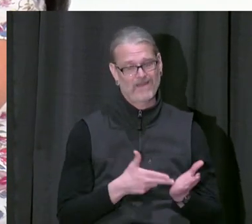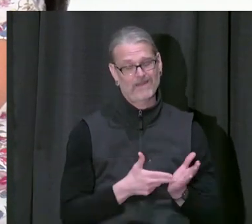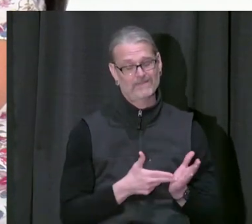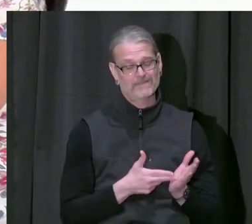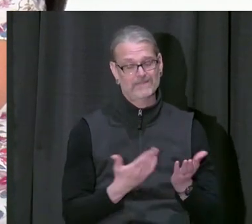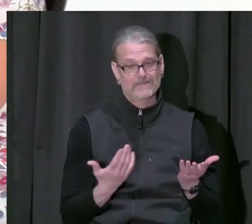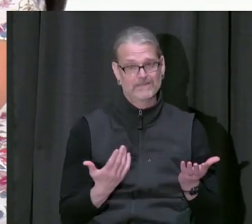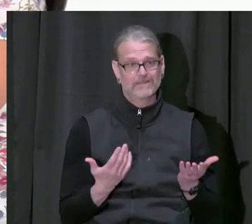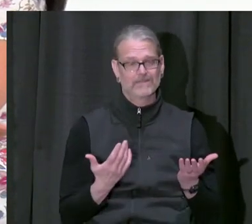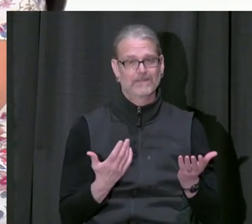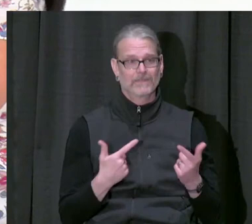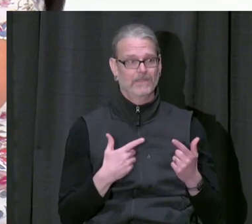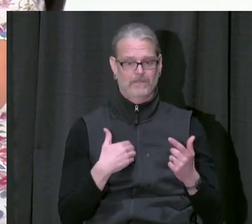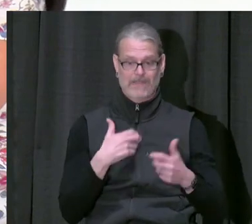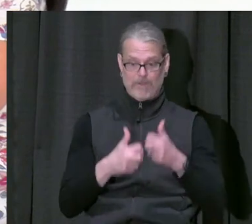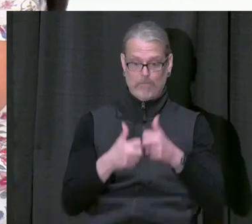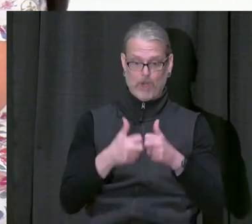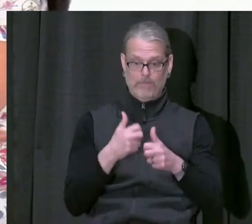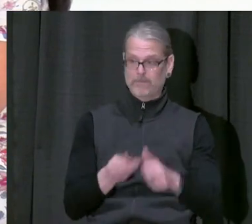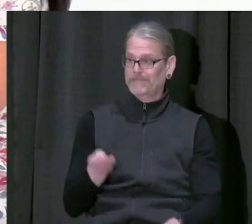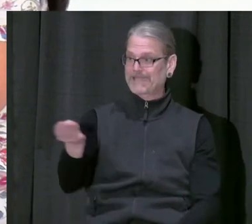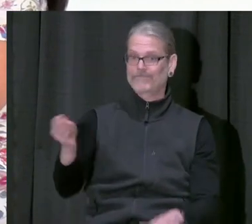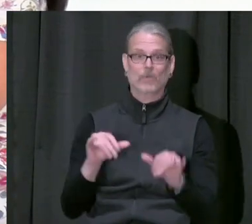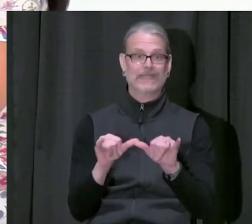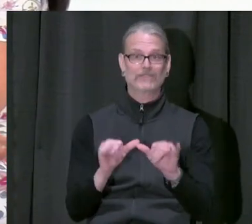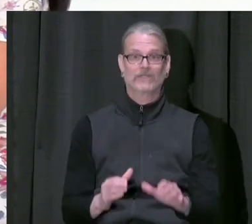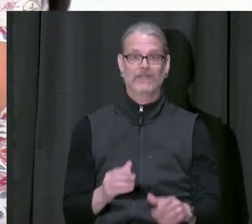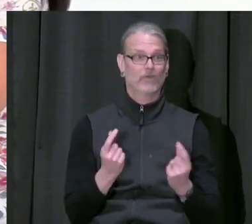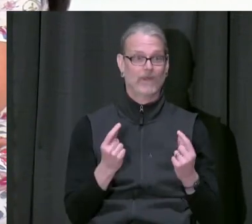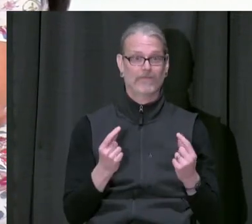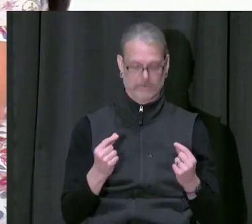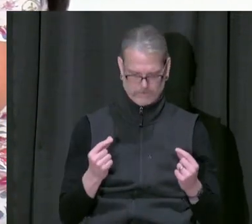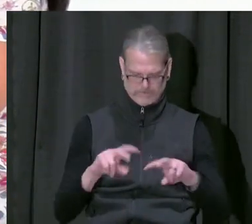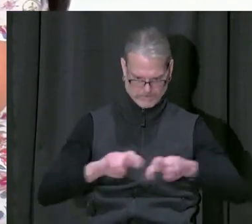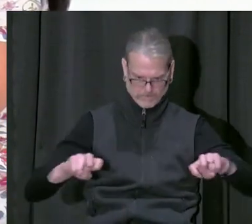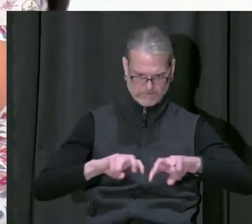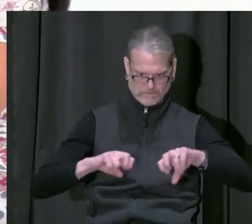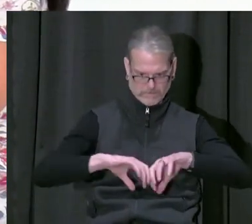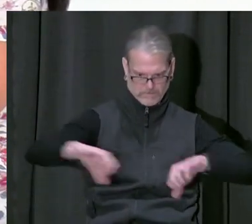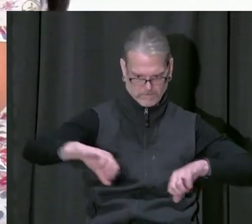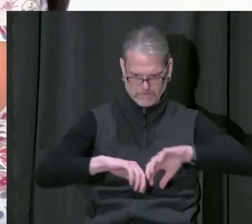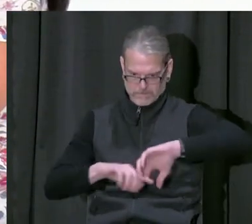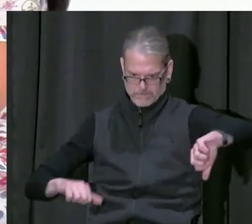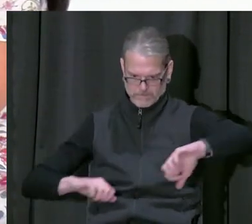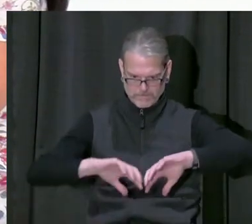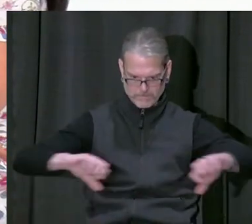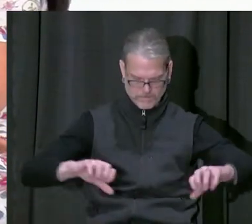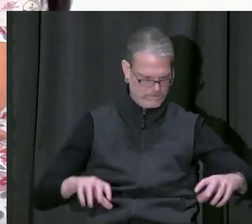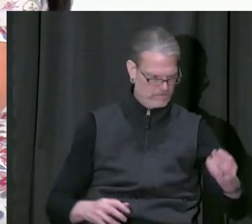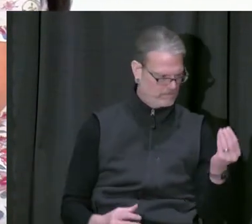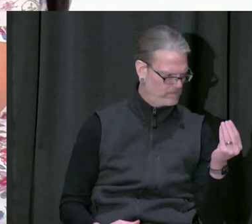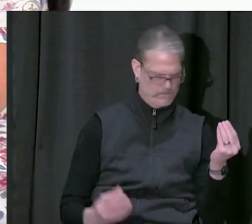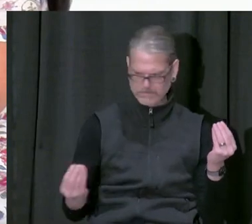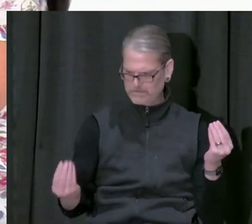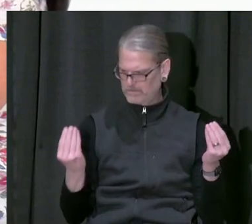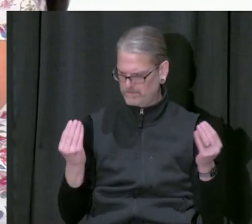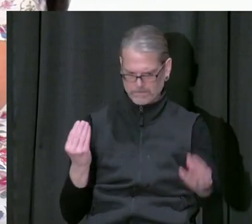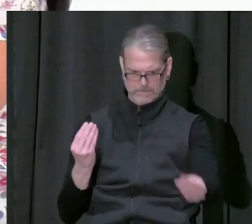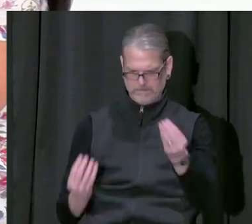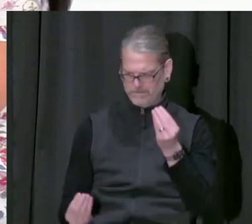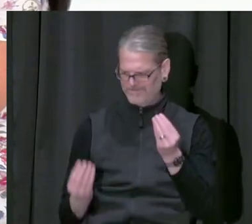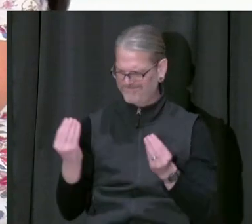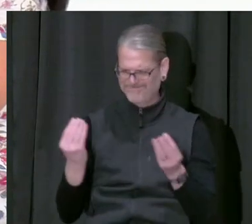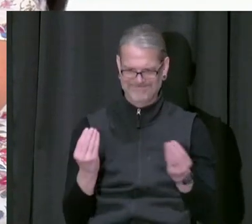give a problem to an engineer, and the first thing they do is just pull it apart, break it down, and figure out what the different pieces are. And I just looked at